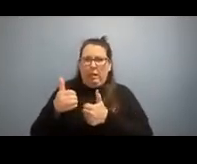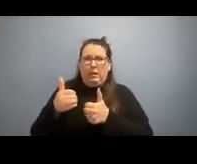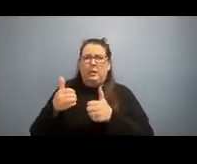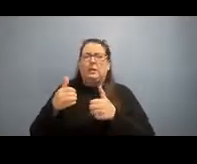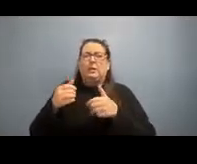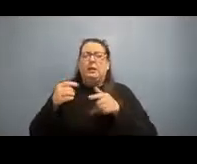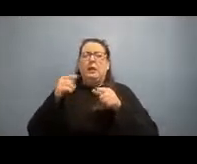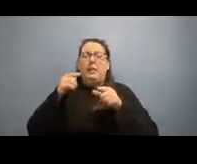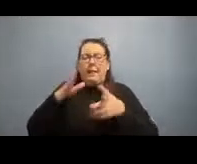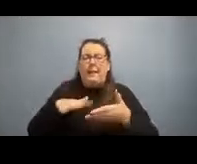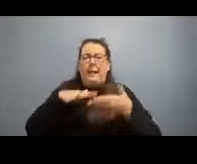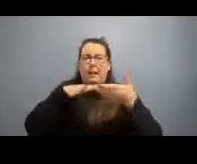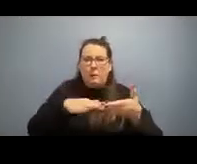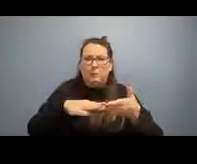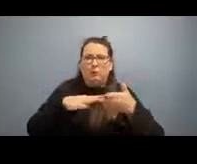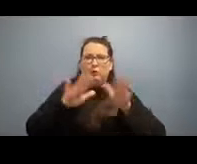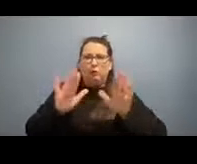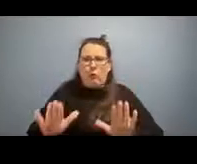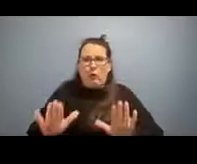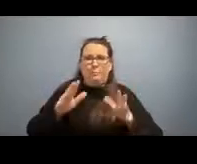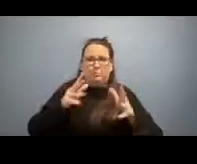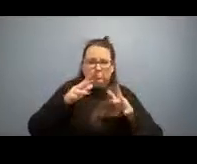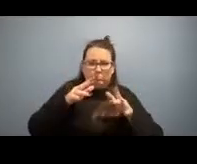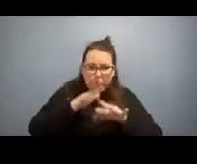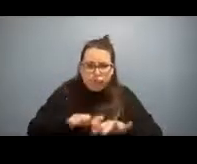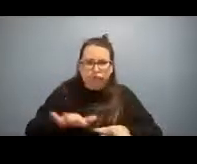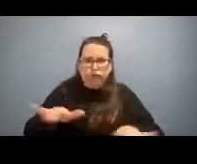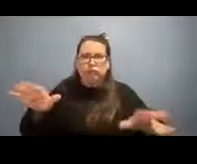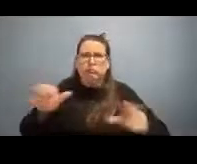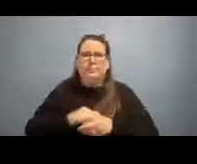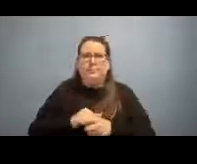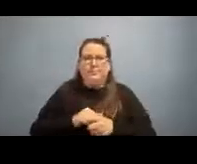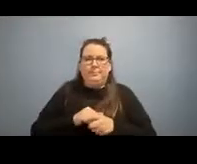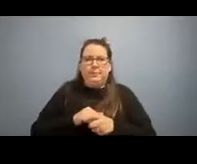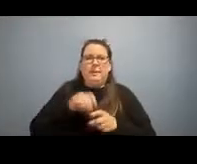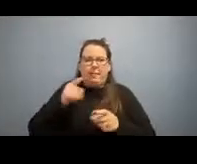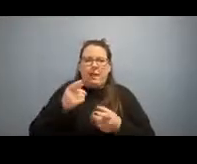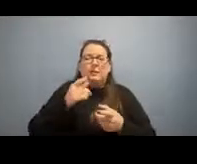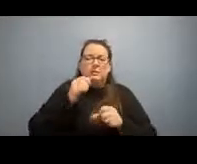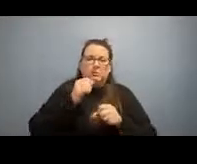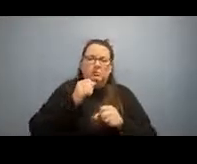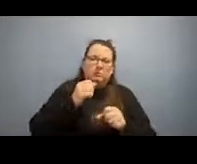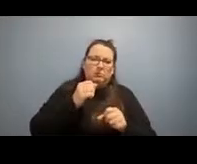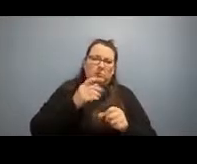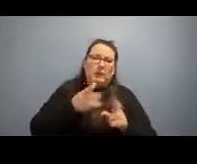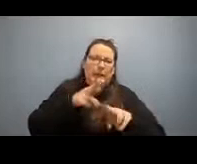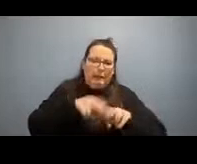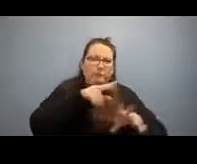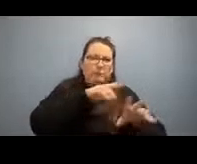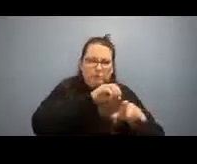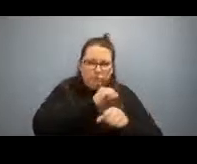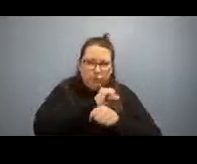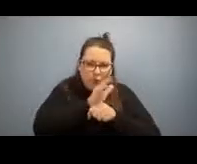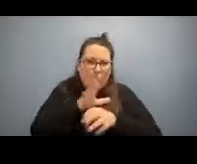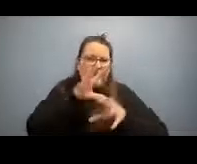spreading the virus that causes COVID-19. The vaccines also prevent you from getting seriously ill, being